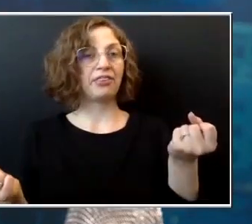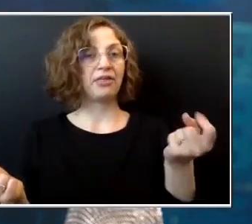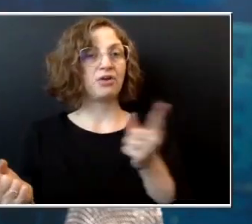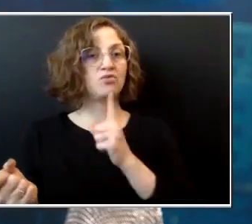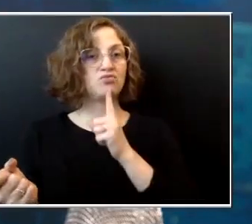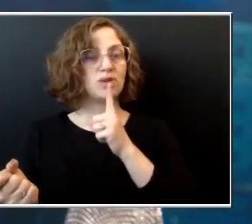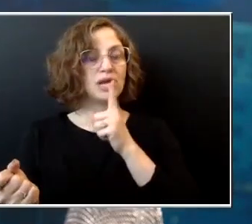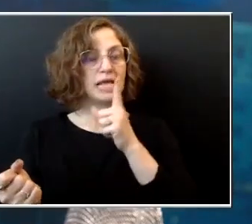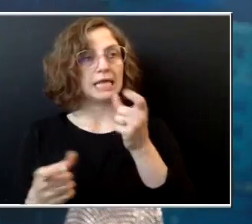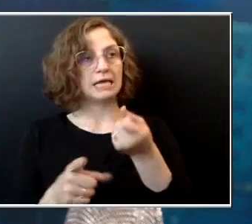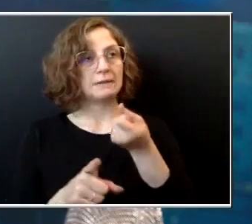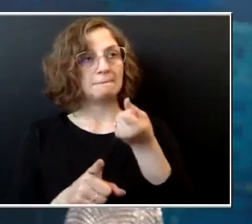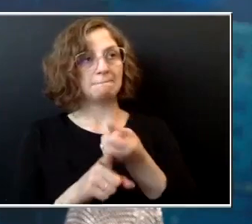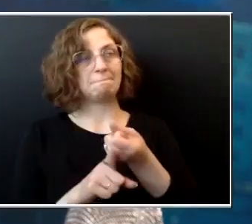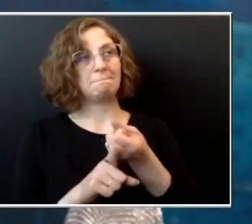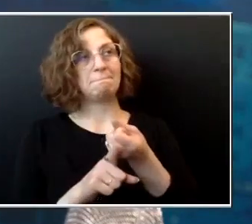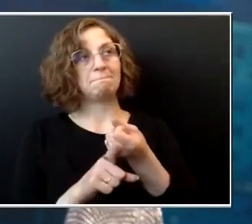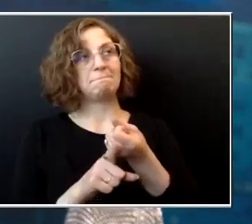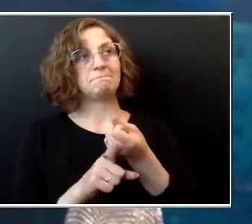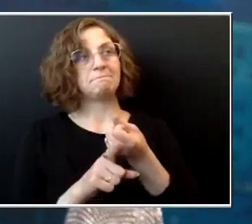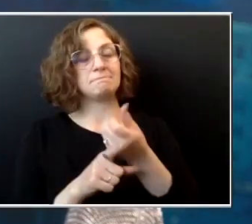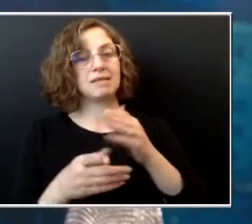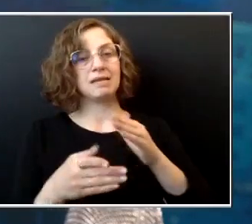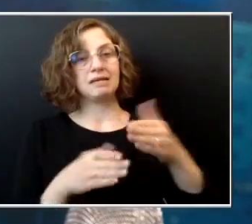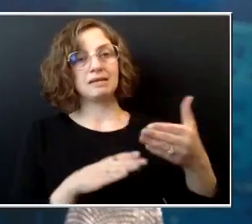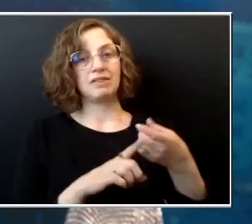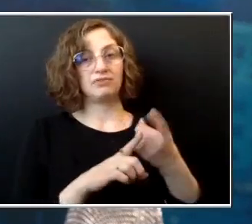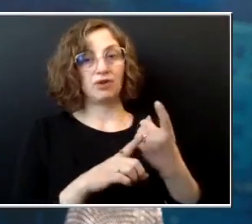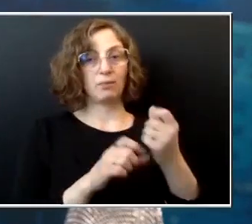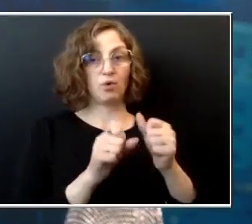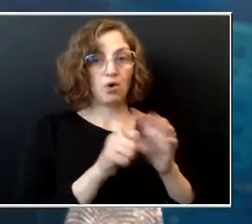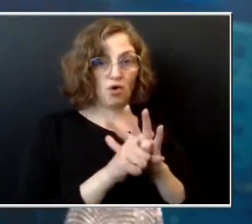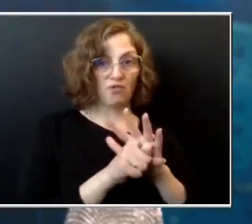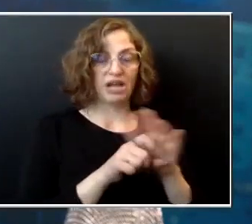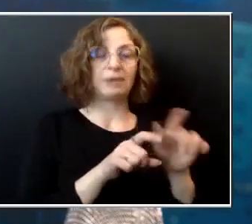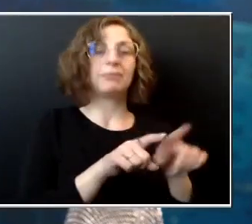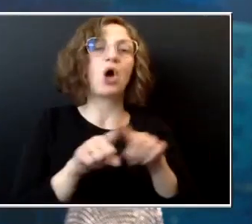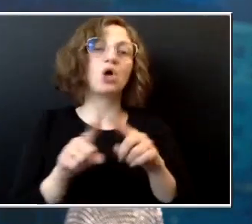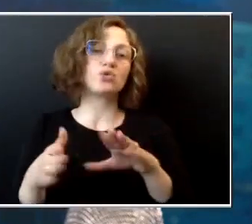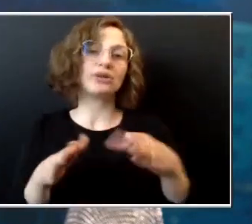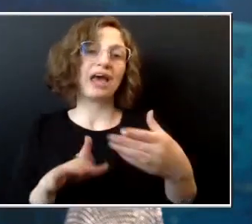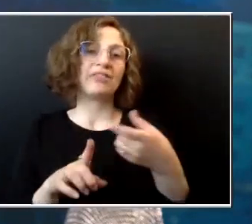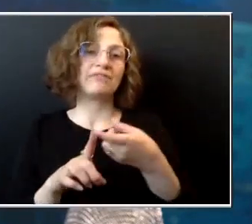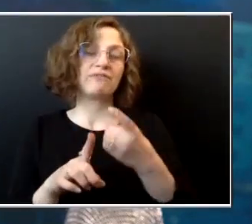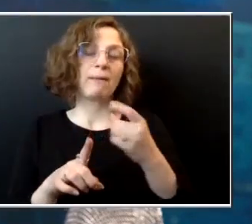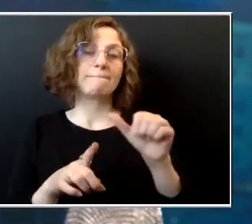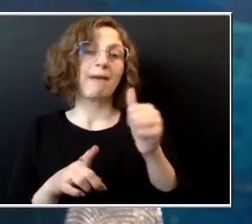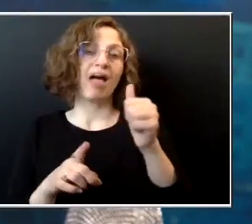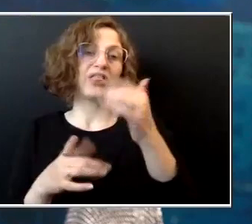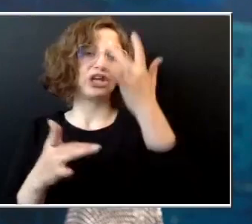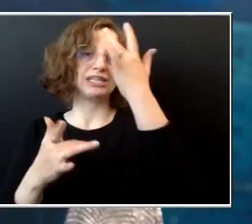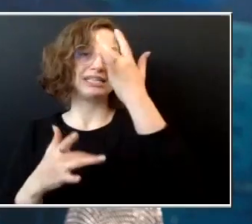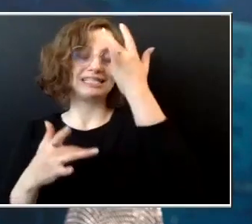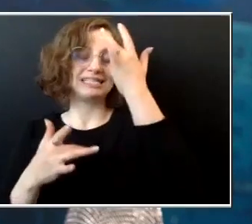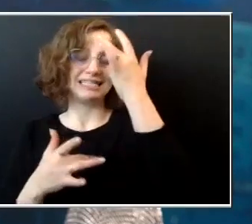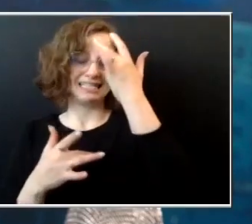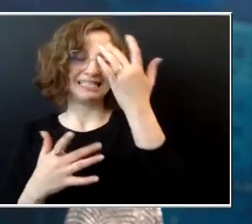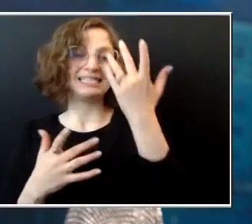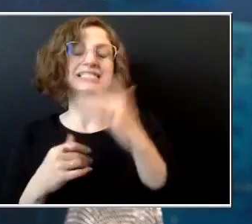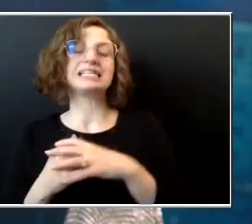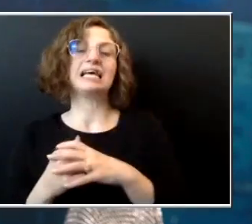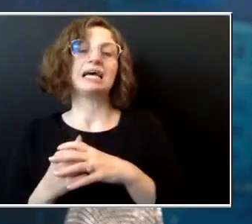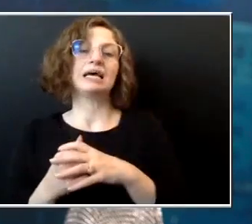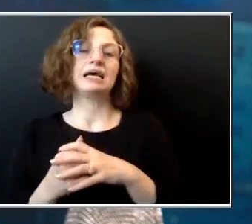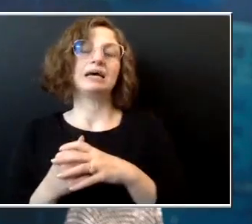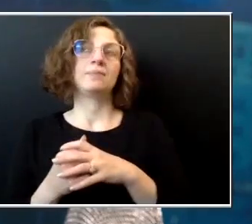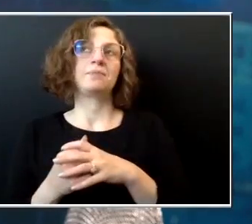from COVID, but death from other diseases. Because when we had a health system that was overwhelmed, we remember